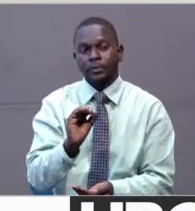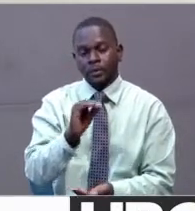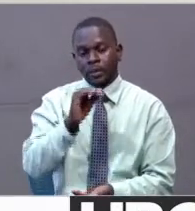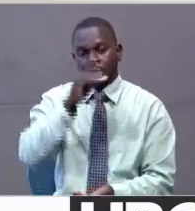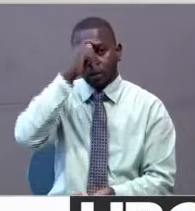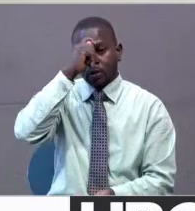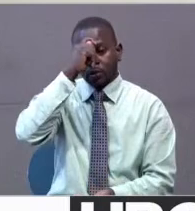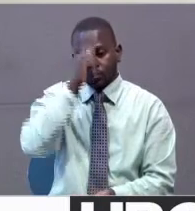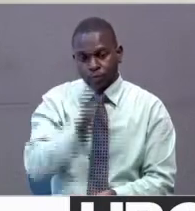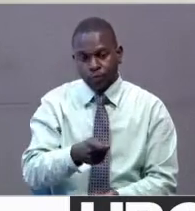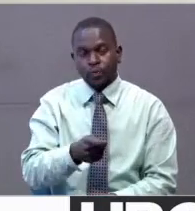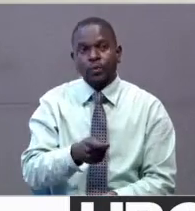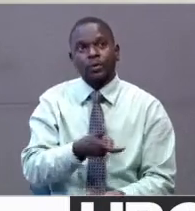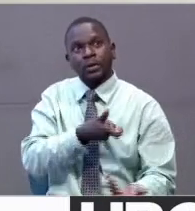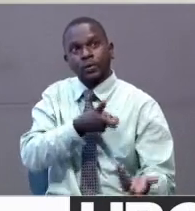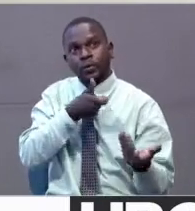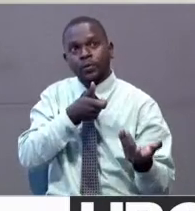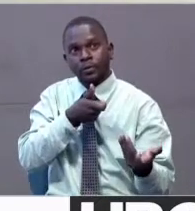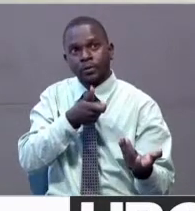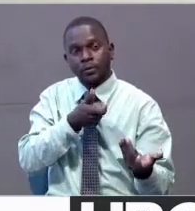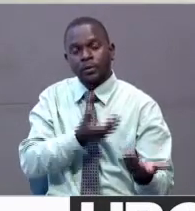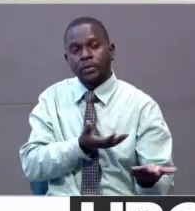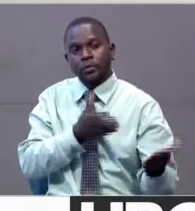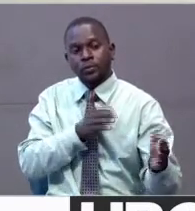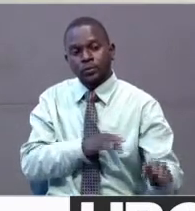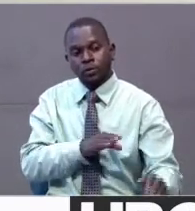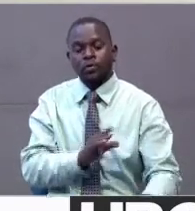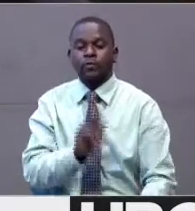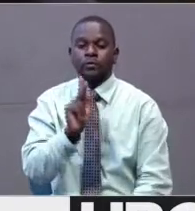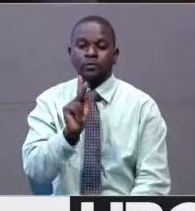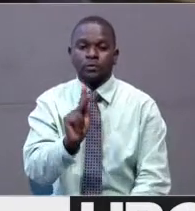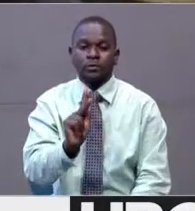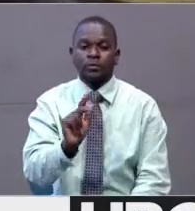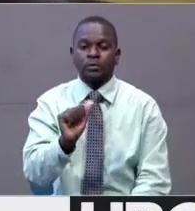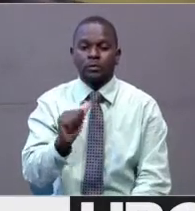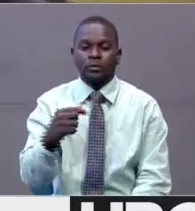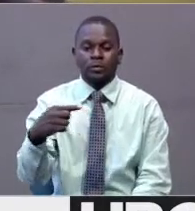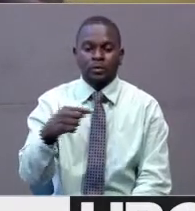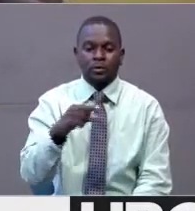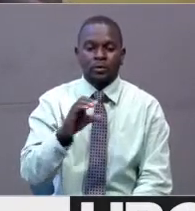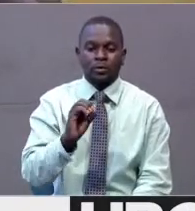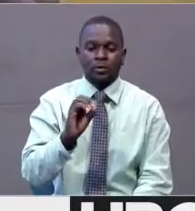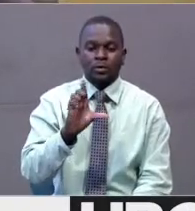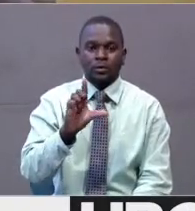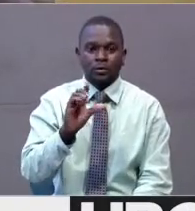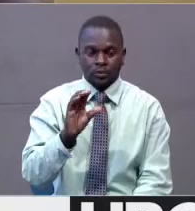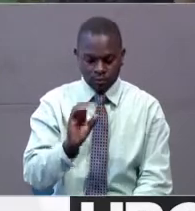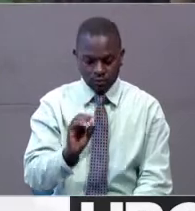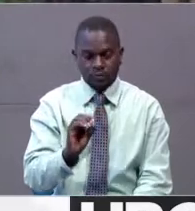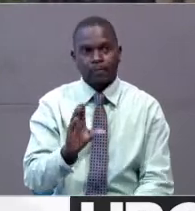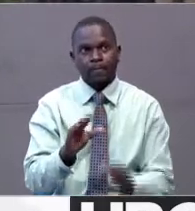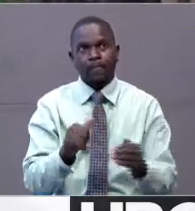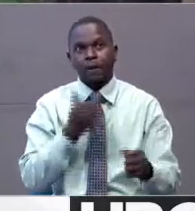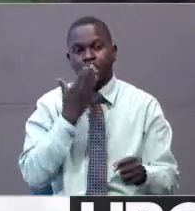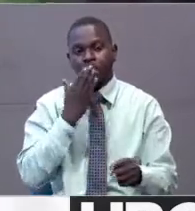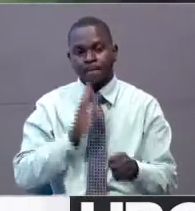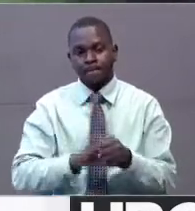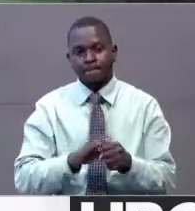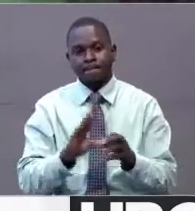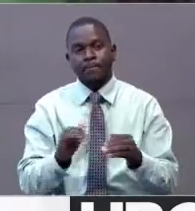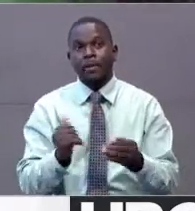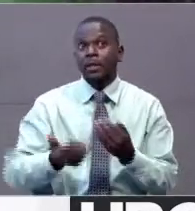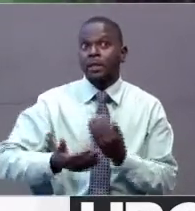conviction from murder to manslaughter. The Uganda People's Defense Forces pledged to look